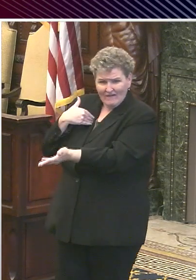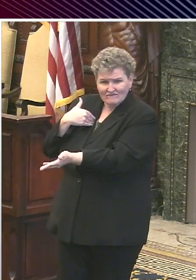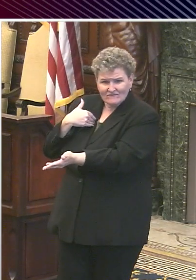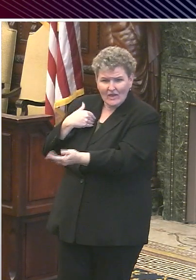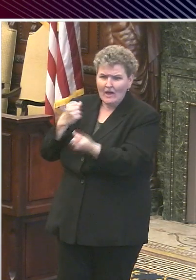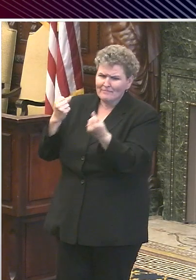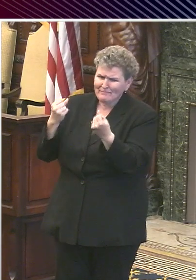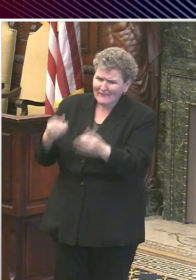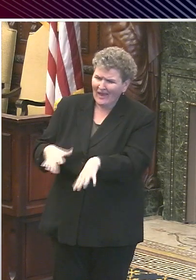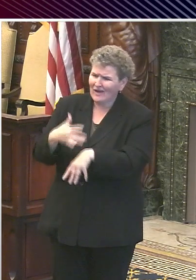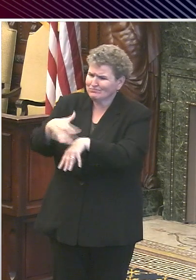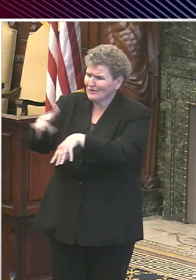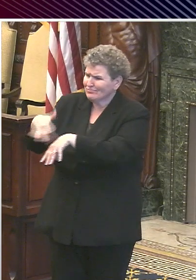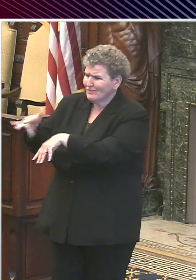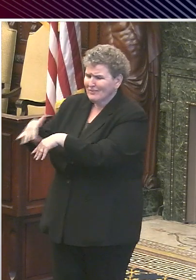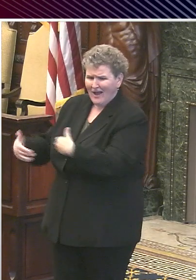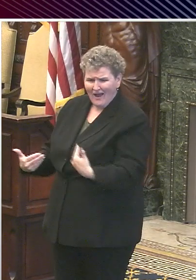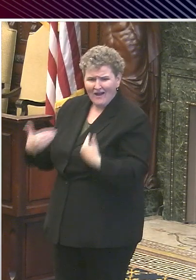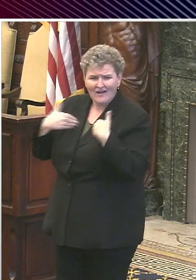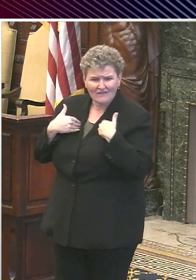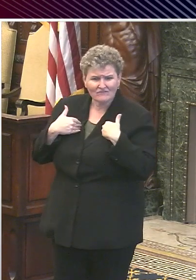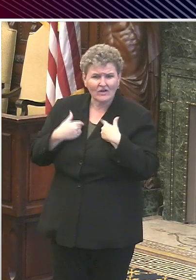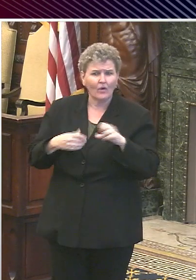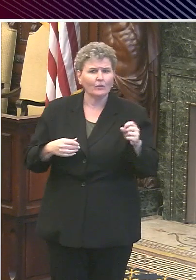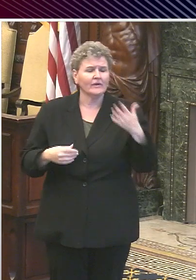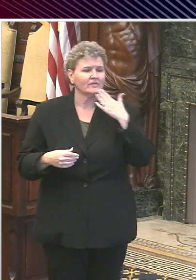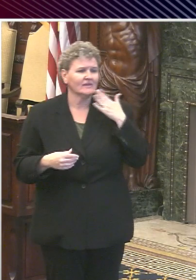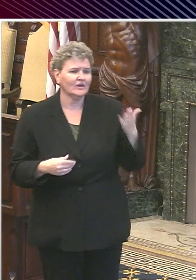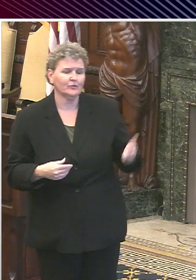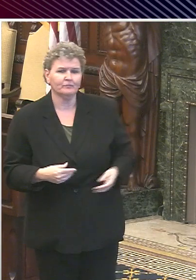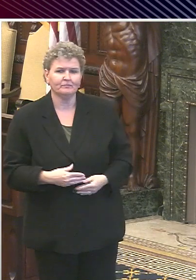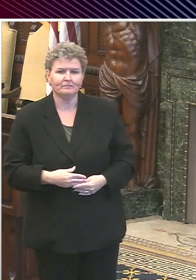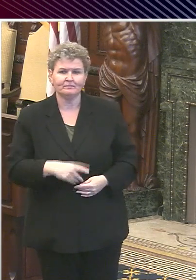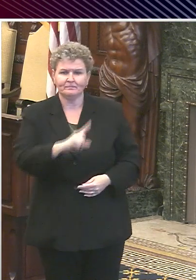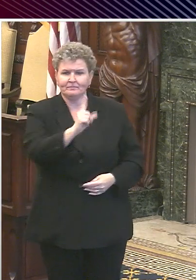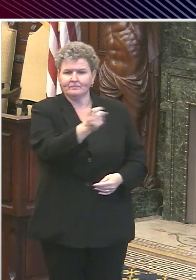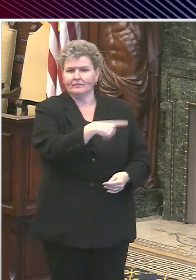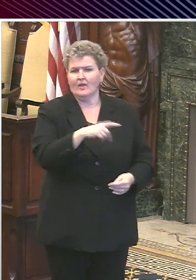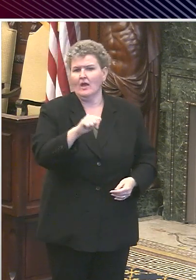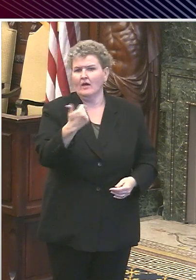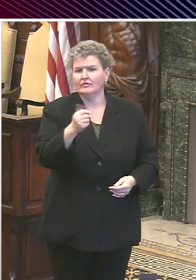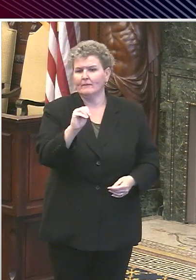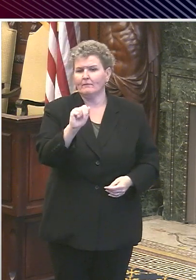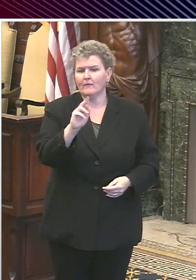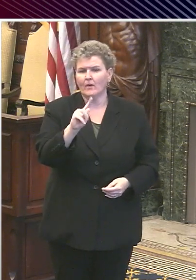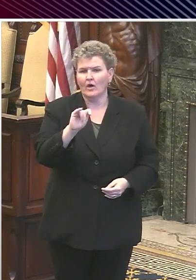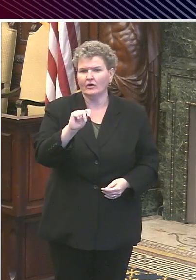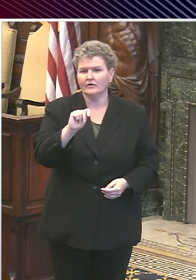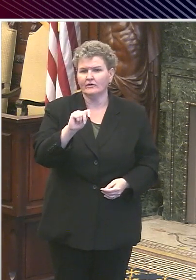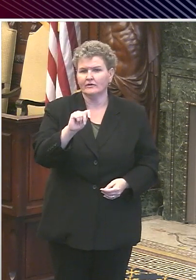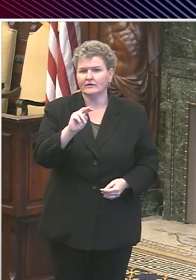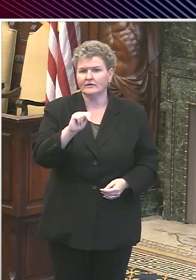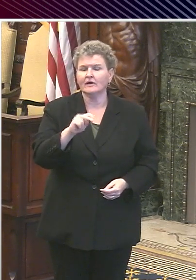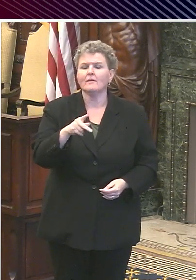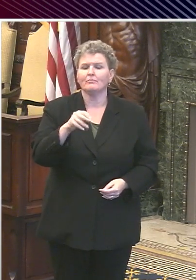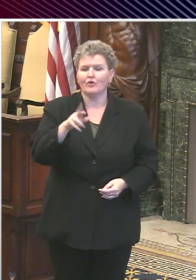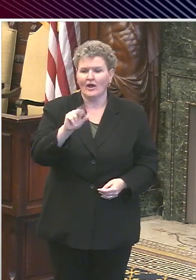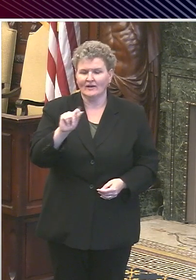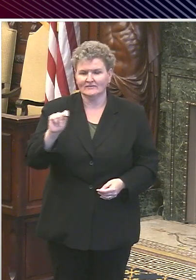All right, thank you. You're welcome. Thank you, Denise. Let's go back to Martin Pratt.